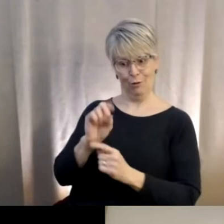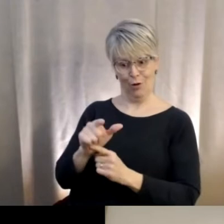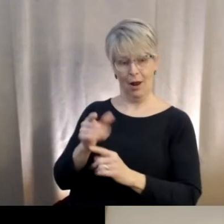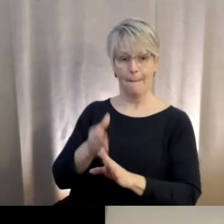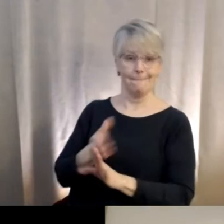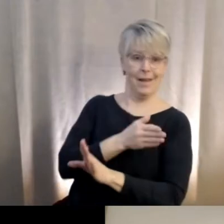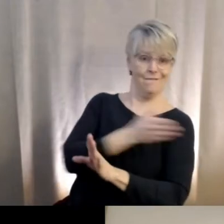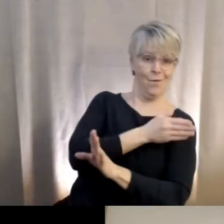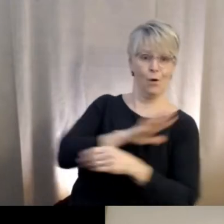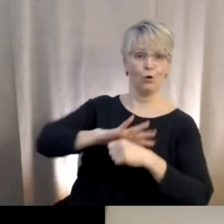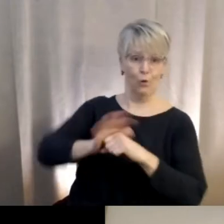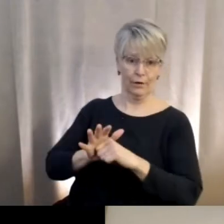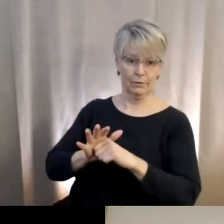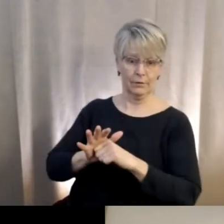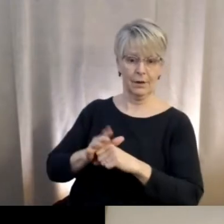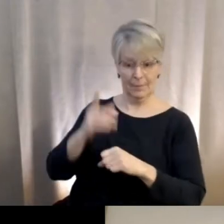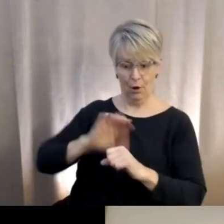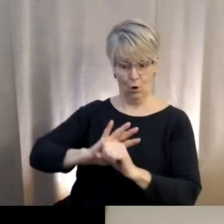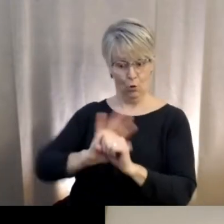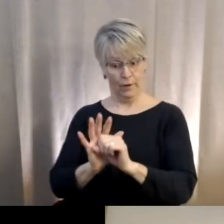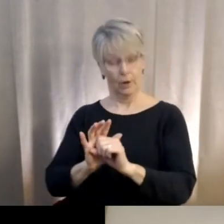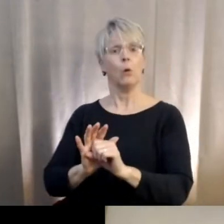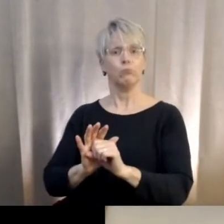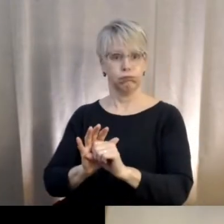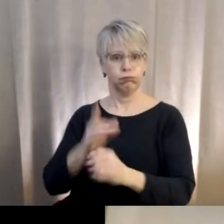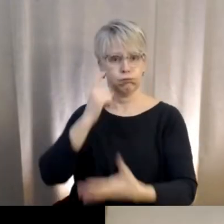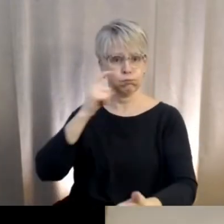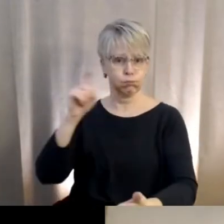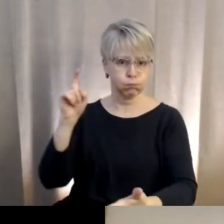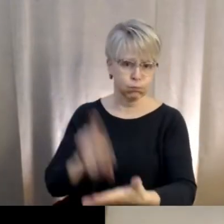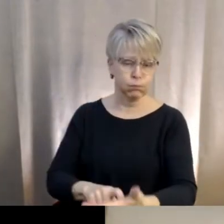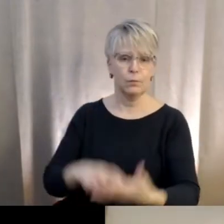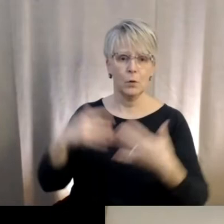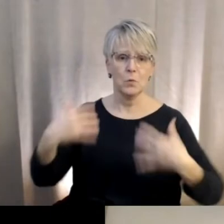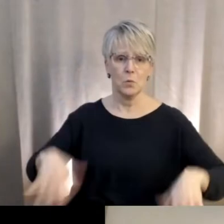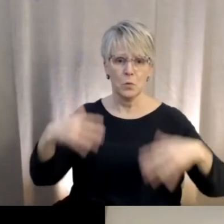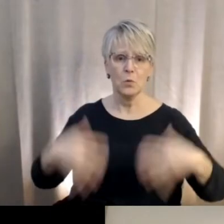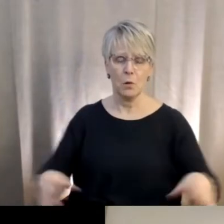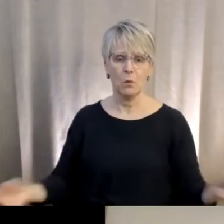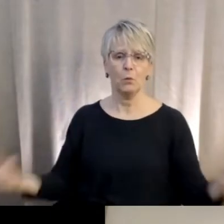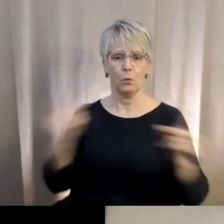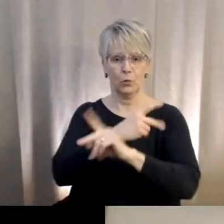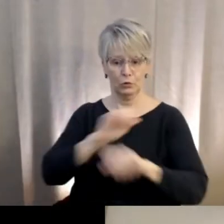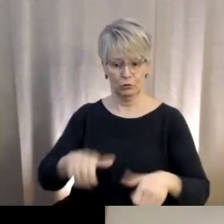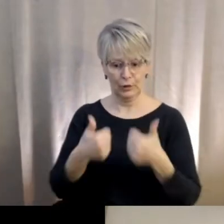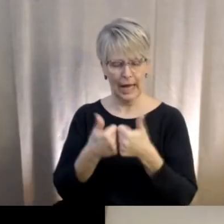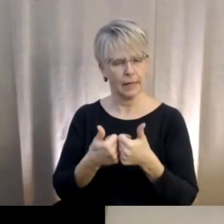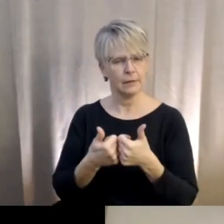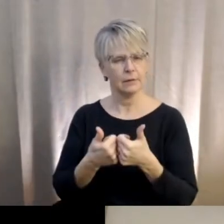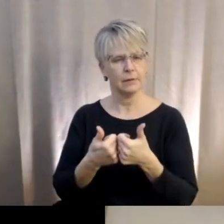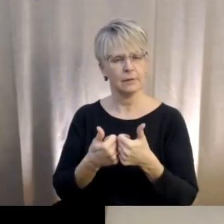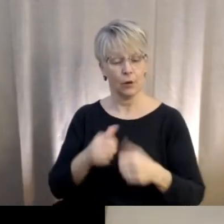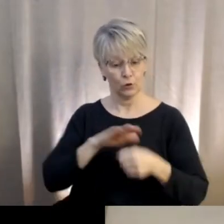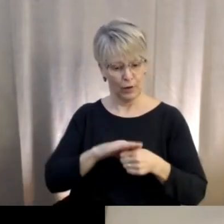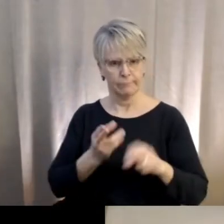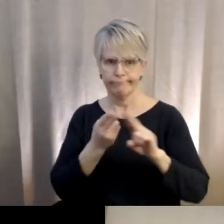it, because COVID has really highlighted the challenges that we're facing even today with the added stress of what's